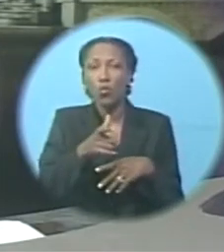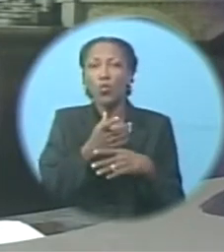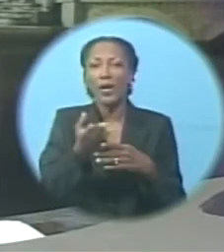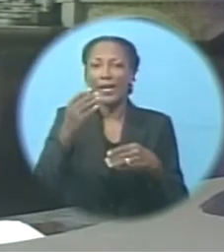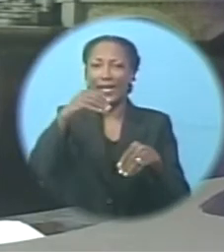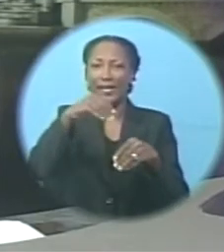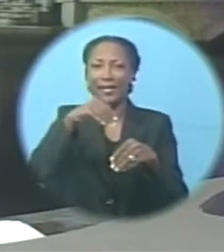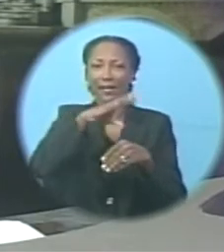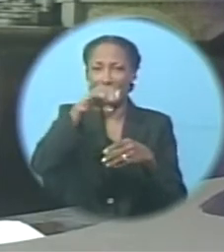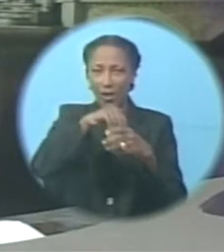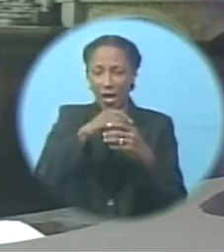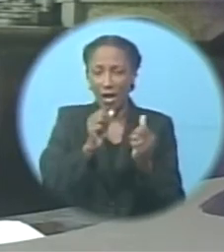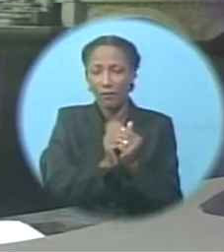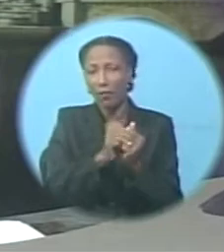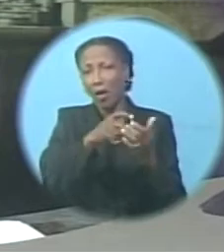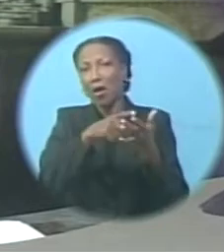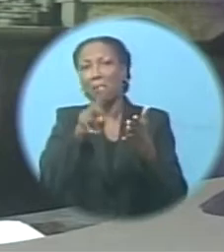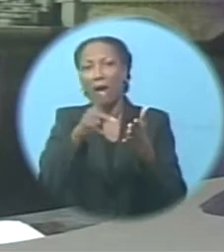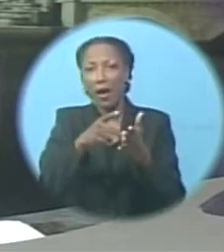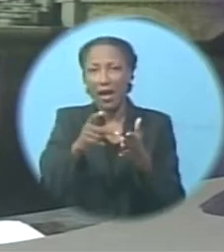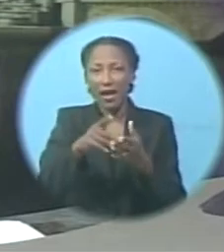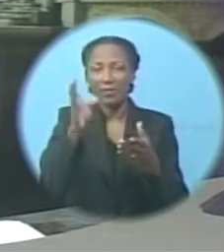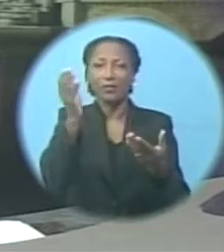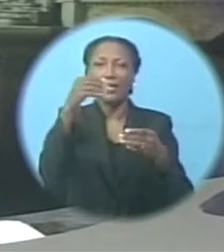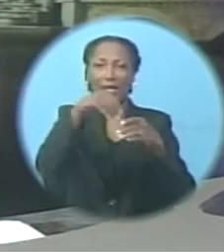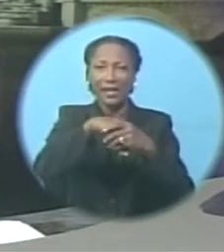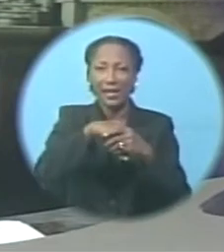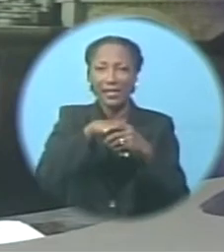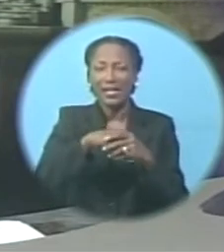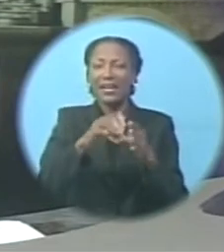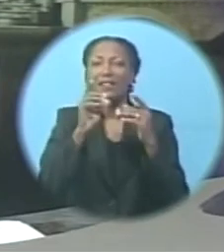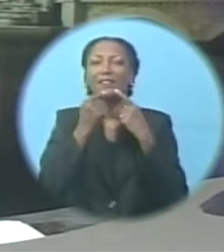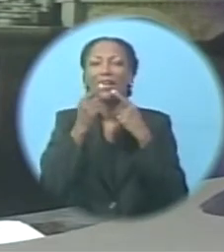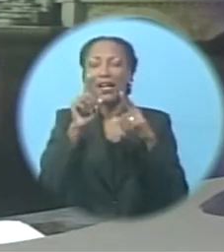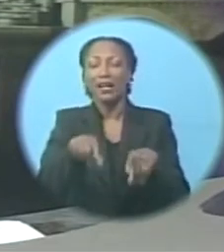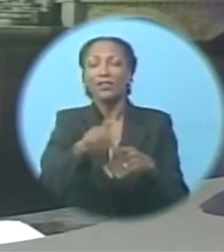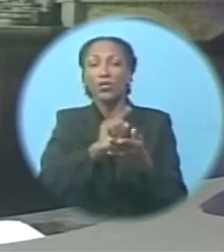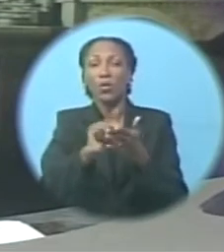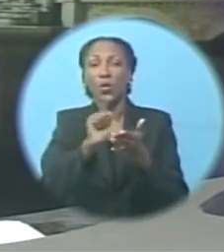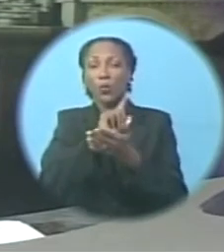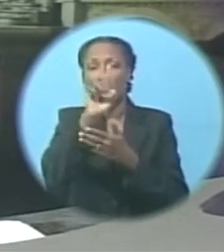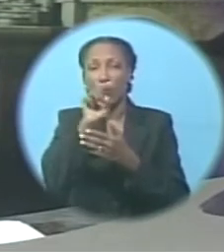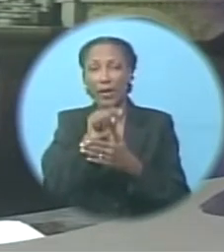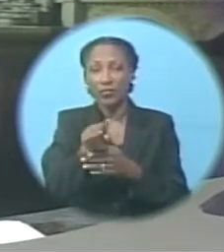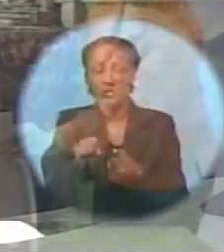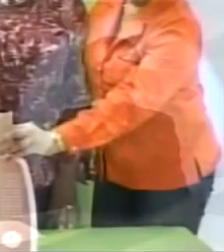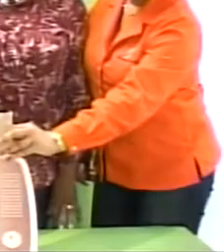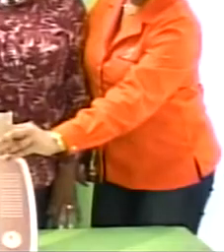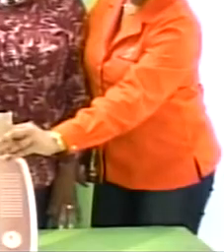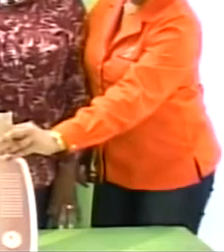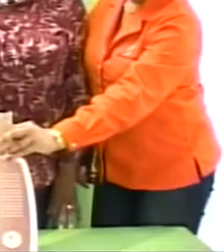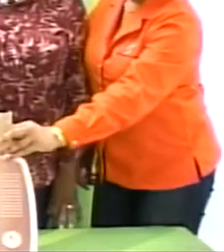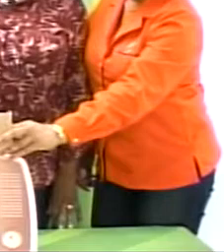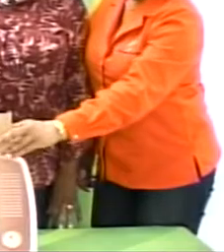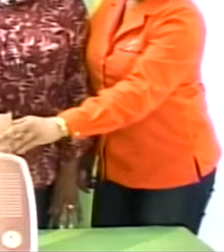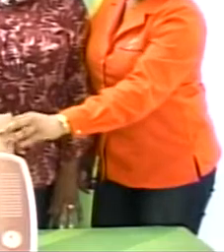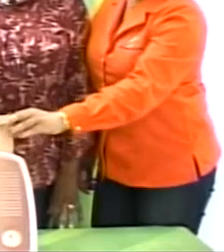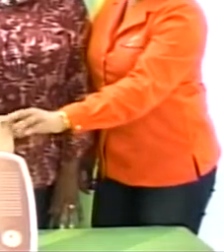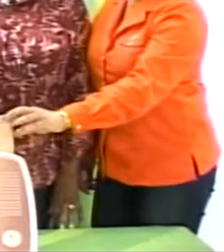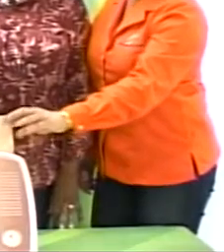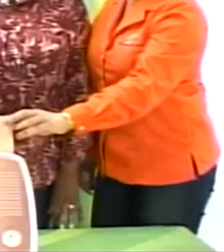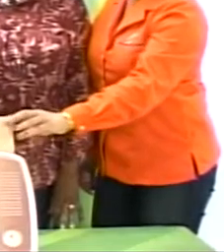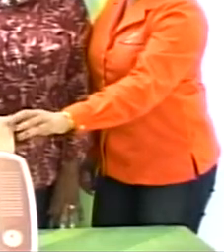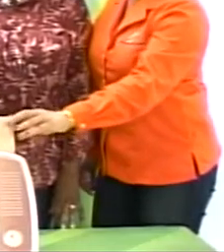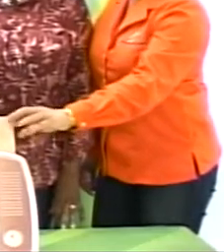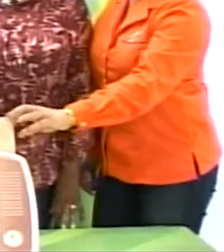enter. Members of the public who attempted weekly trivia questions were also eligible. The winning form was selected today from hundreds